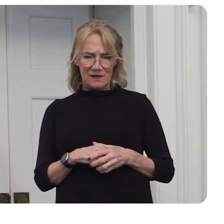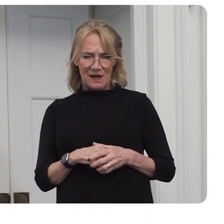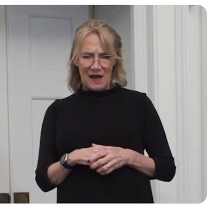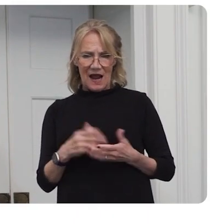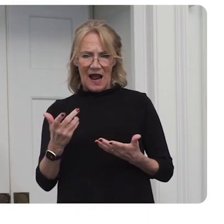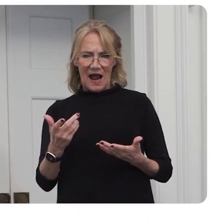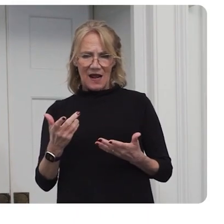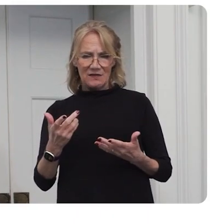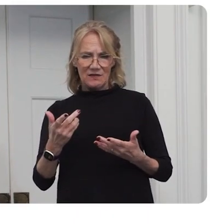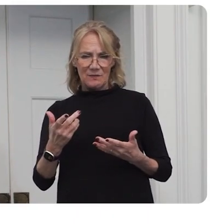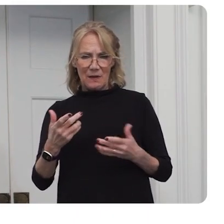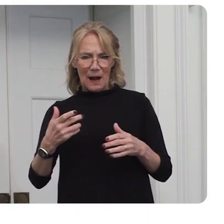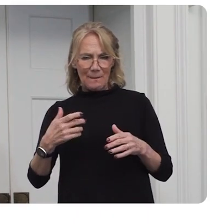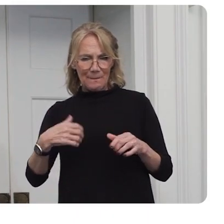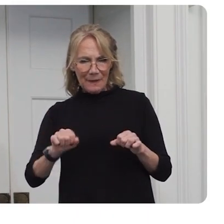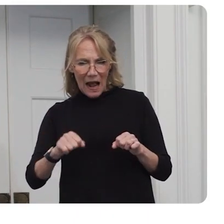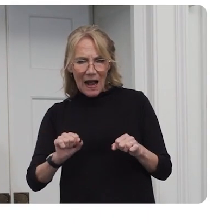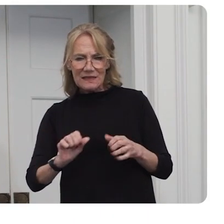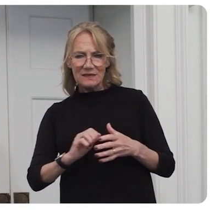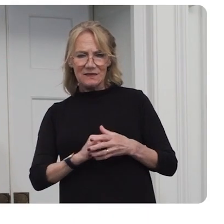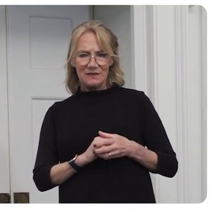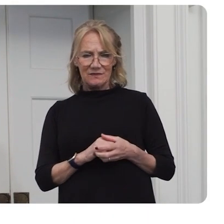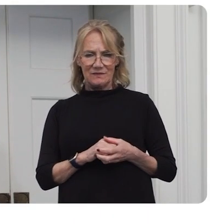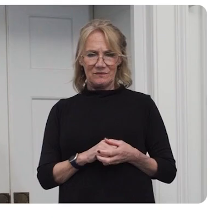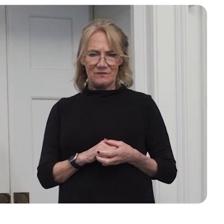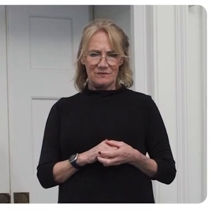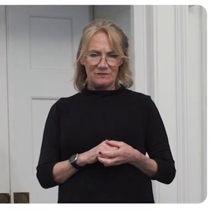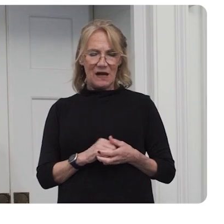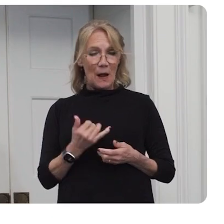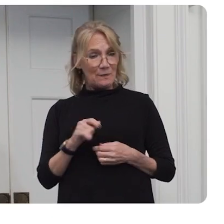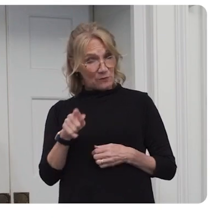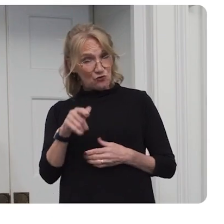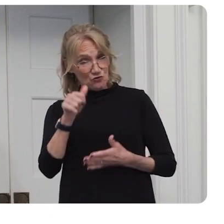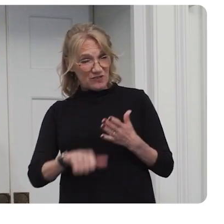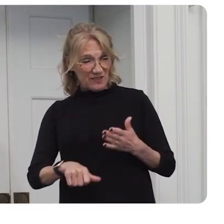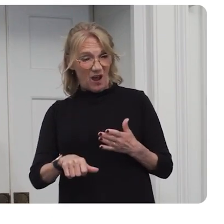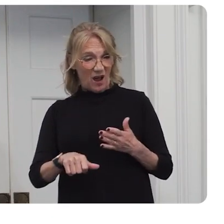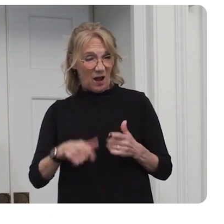bikes again. Yeah. So it's Yeah. Maybe Grace's describe dad the came,